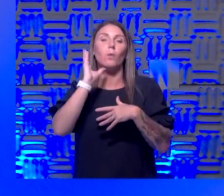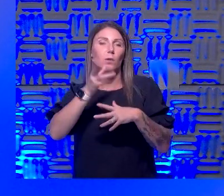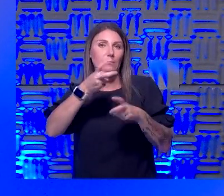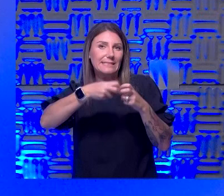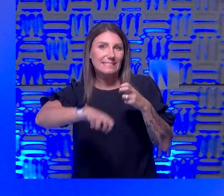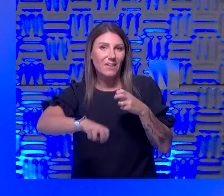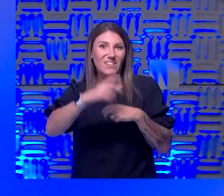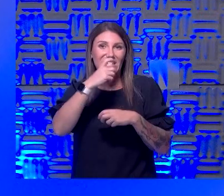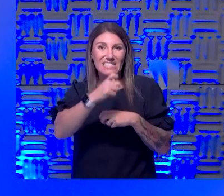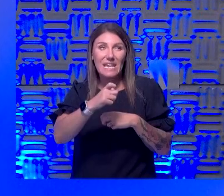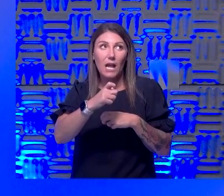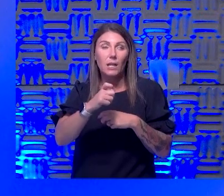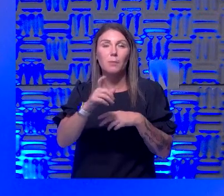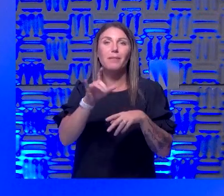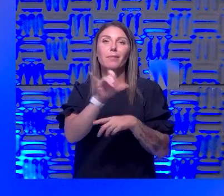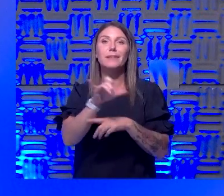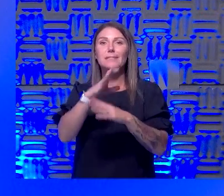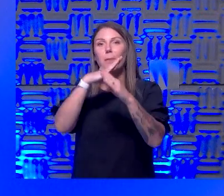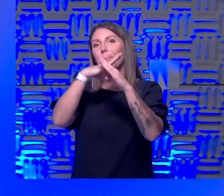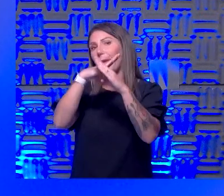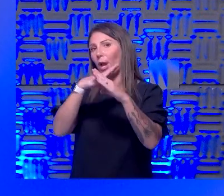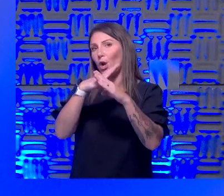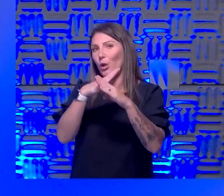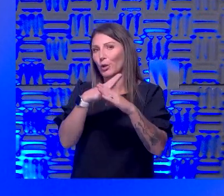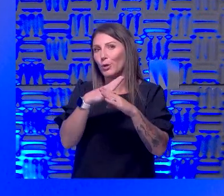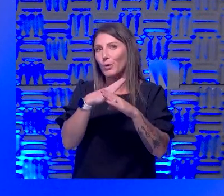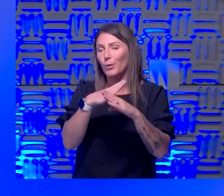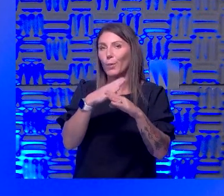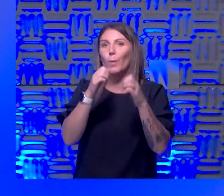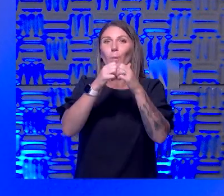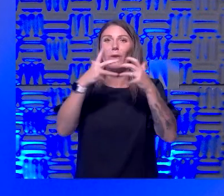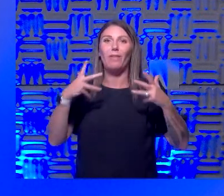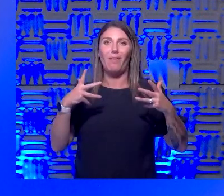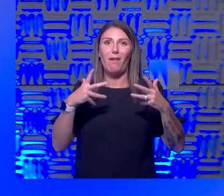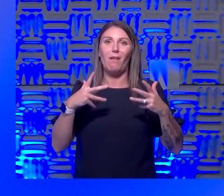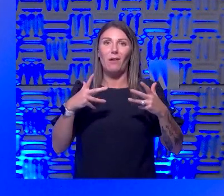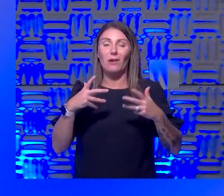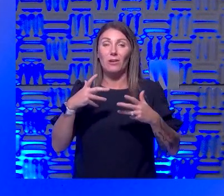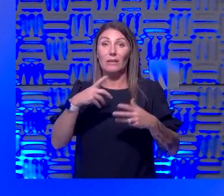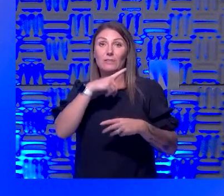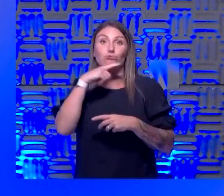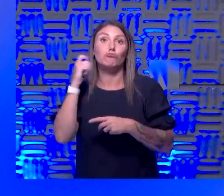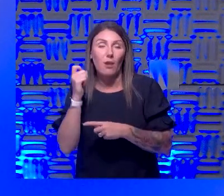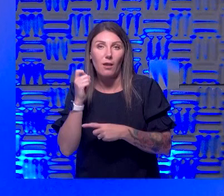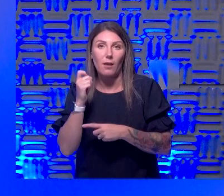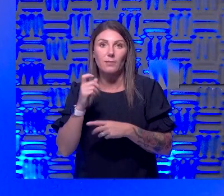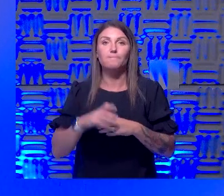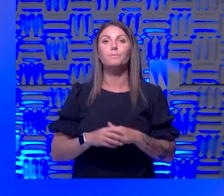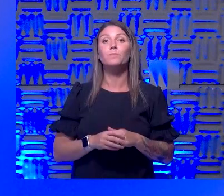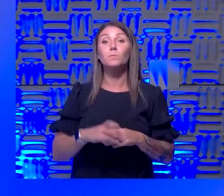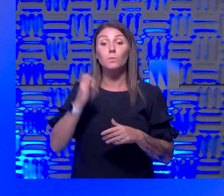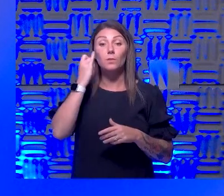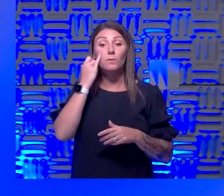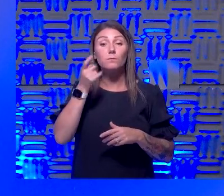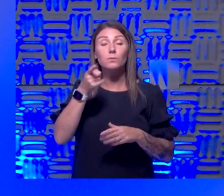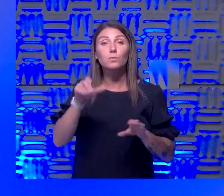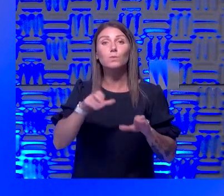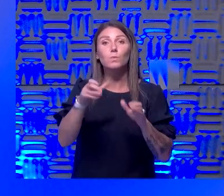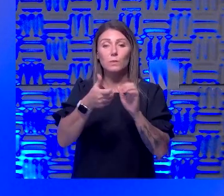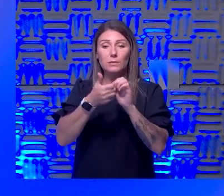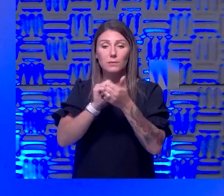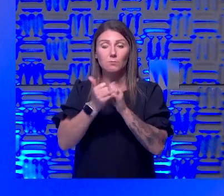difficult, and it's not going to act as a barrier much better or very well at all. So I think if you are doing